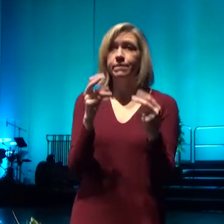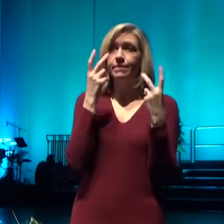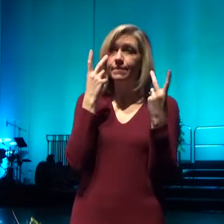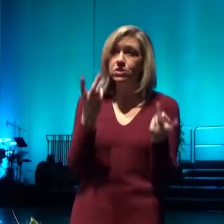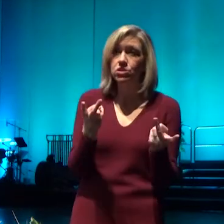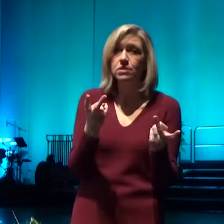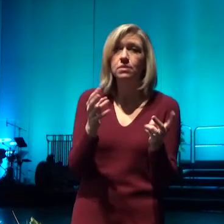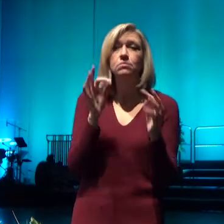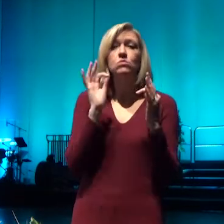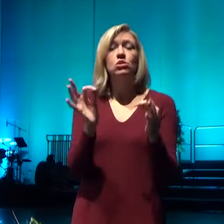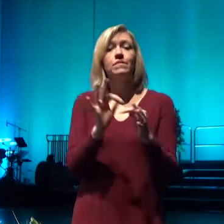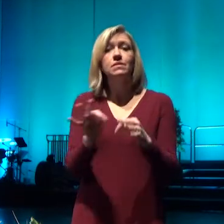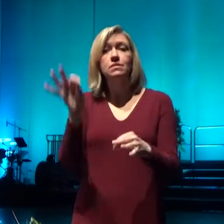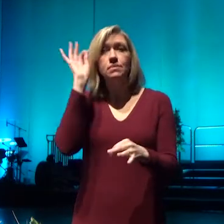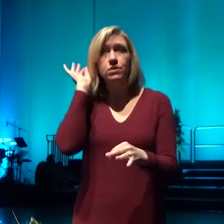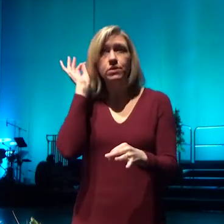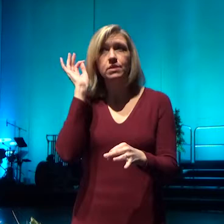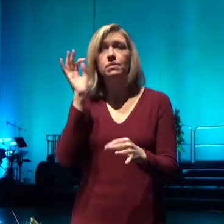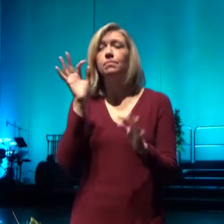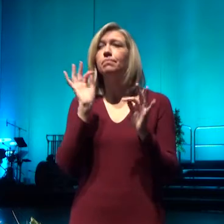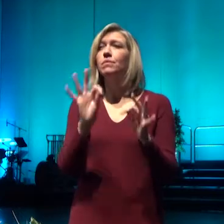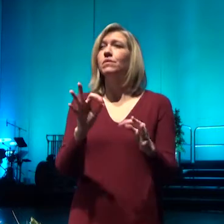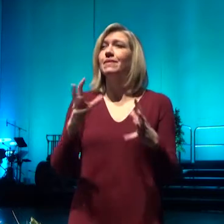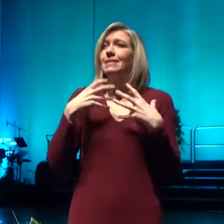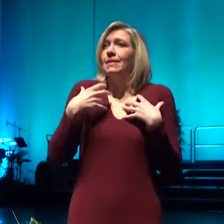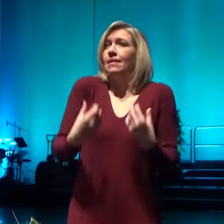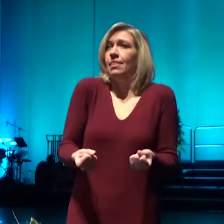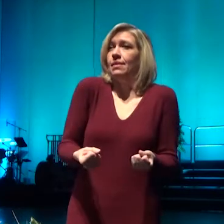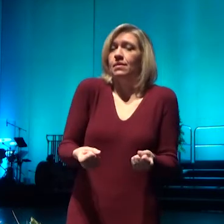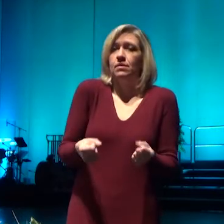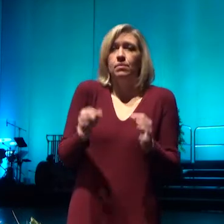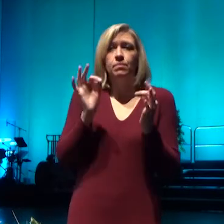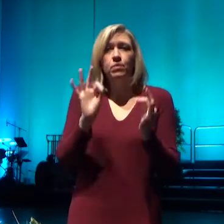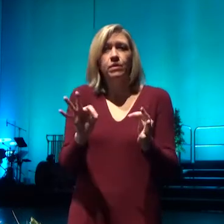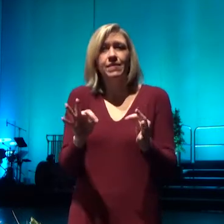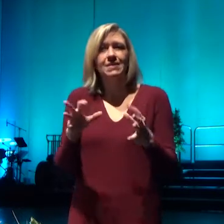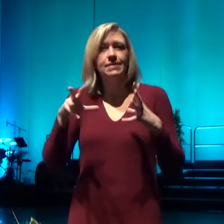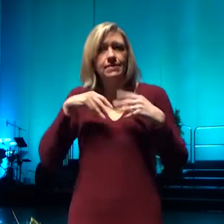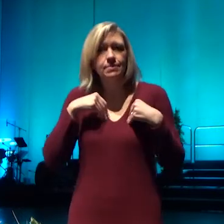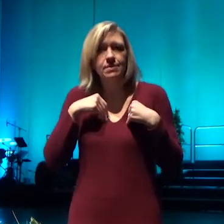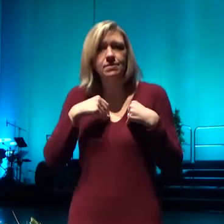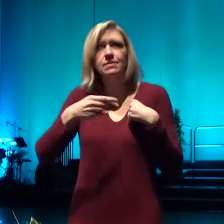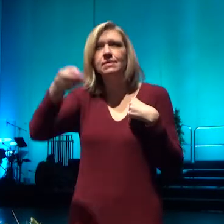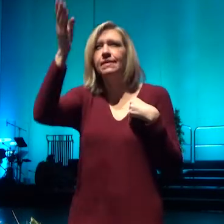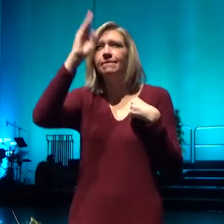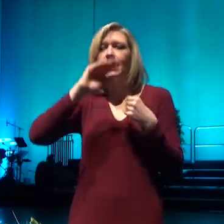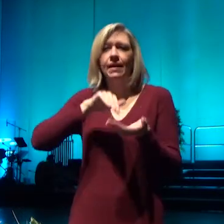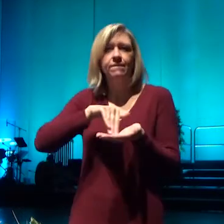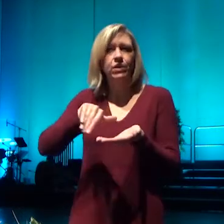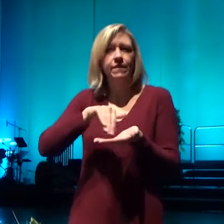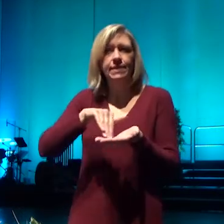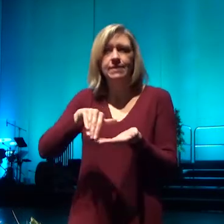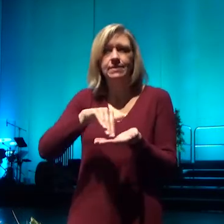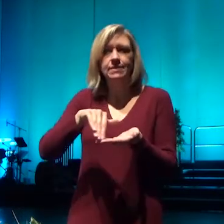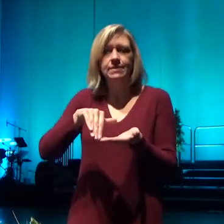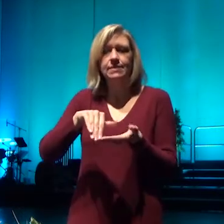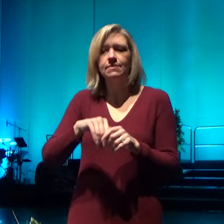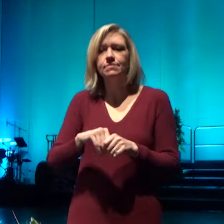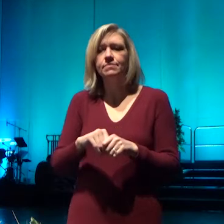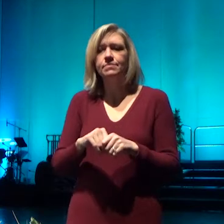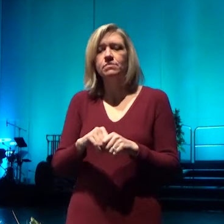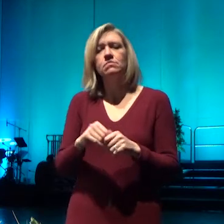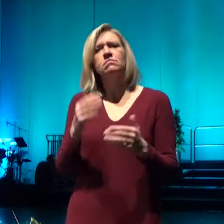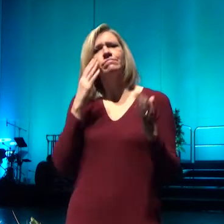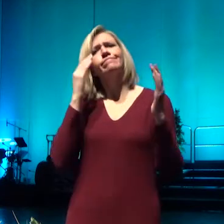perfect spirit, perfect healing, perfect acceptance, divine forgiveness. And may we see that